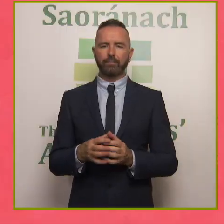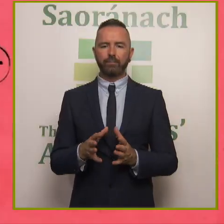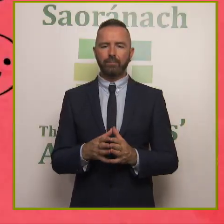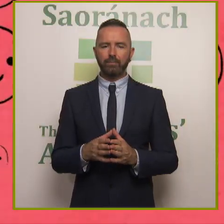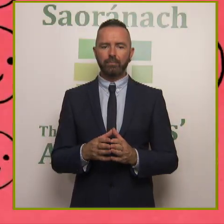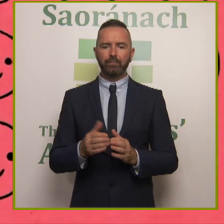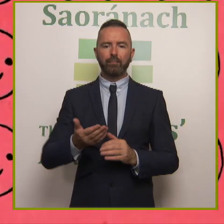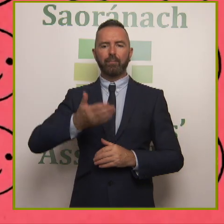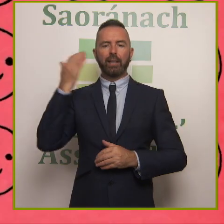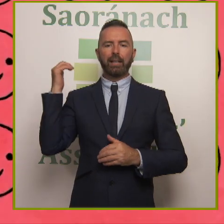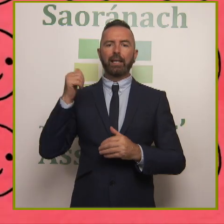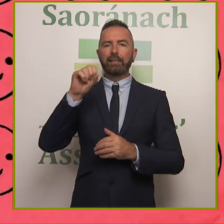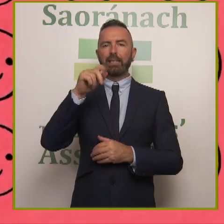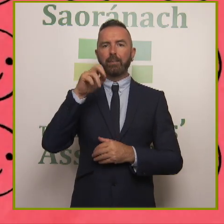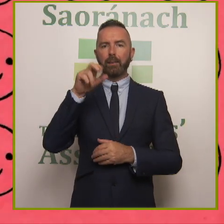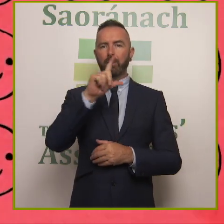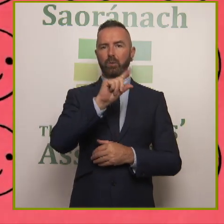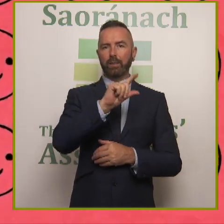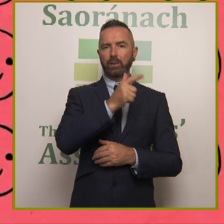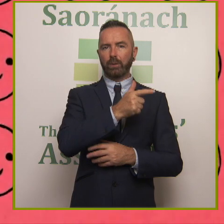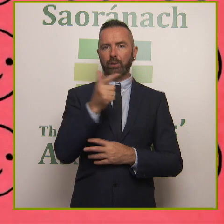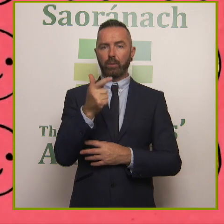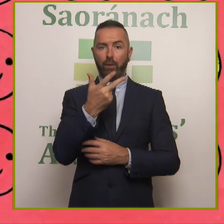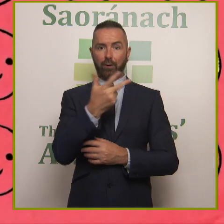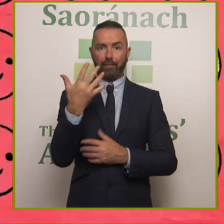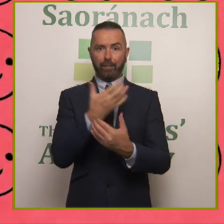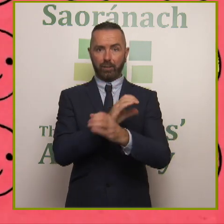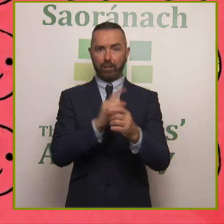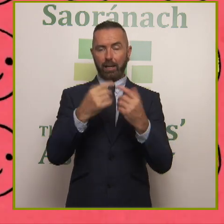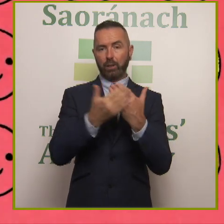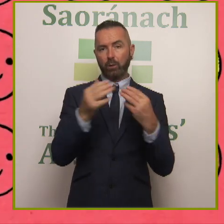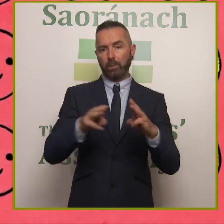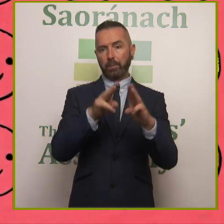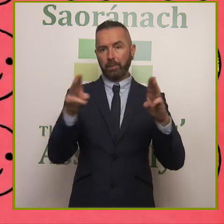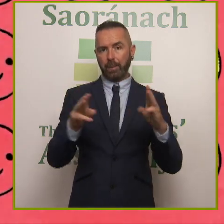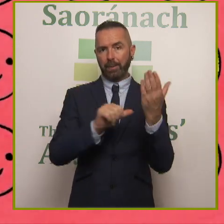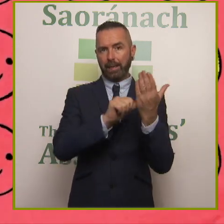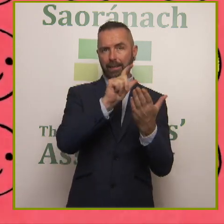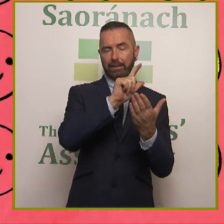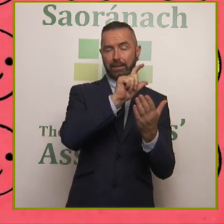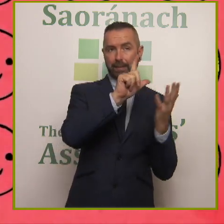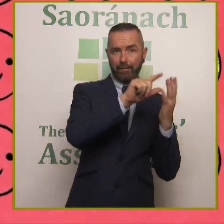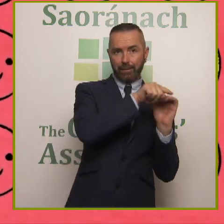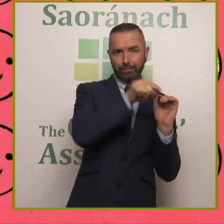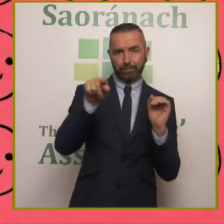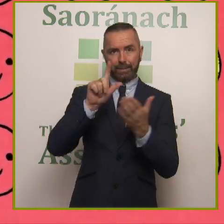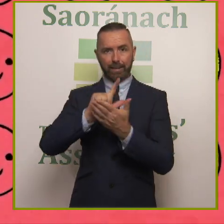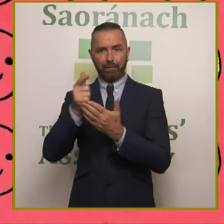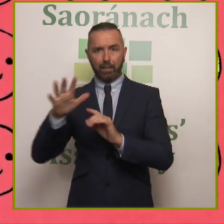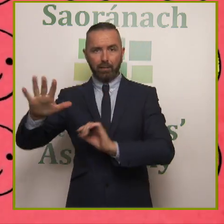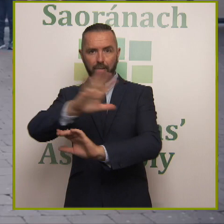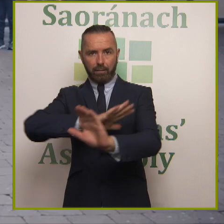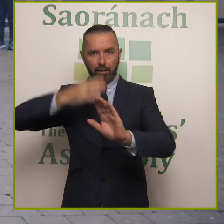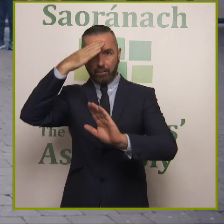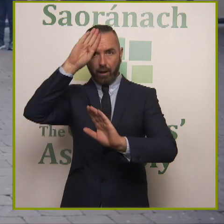In September 2022, 35 children and young people, aged 7 to 17 from across